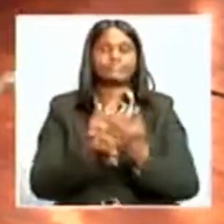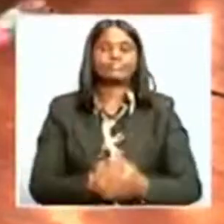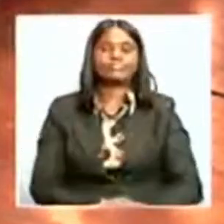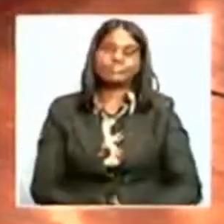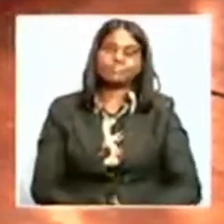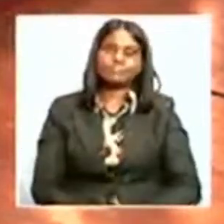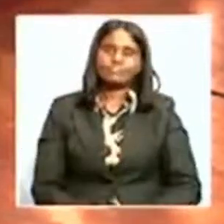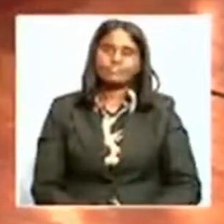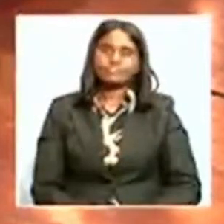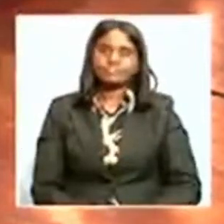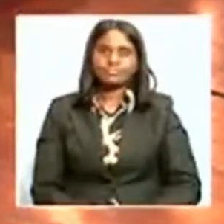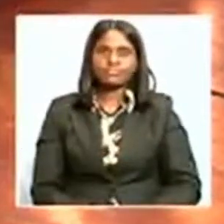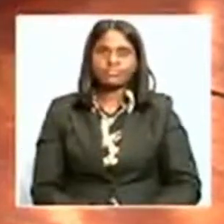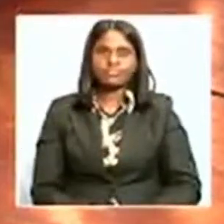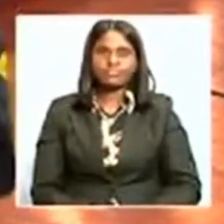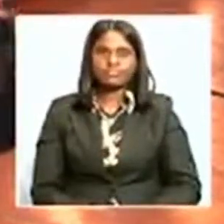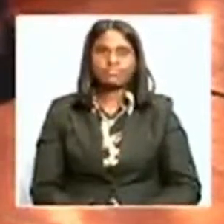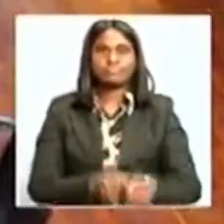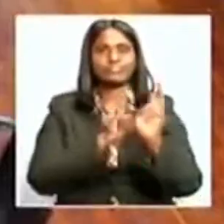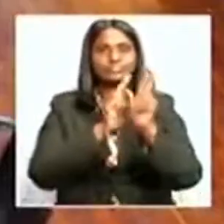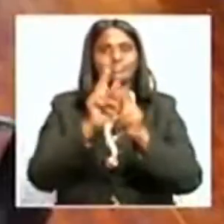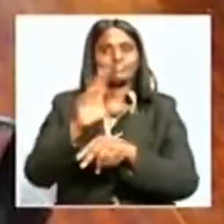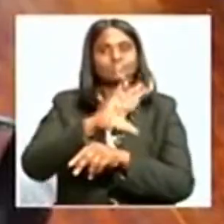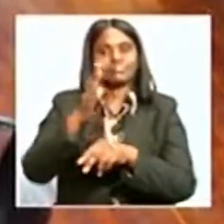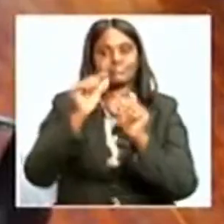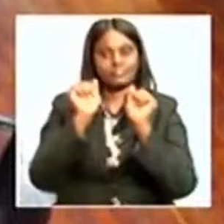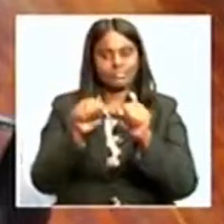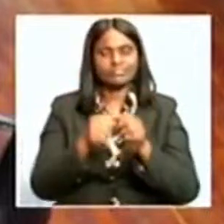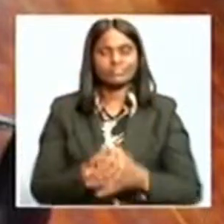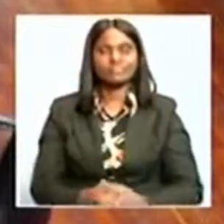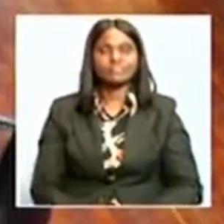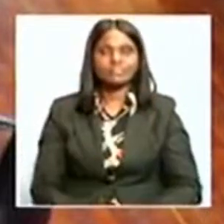you. You can respond to that?